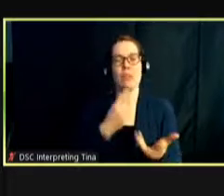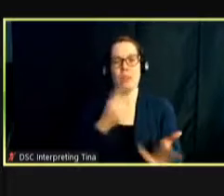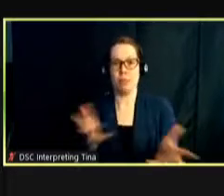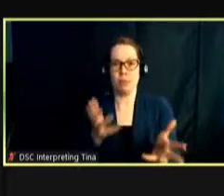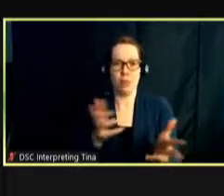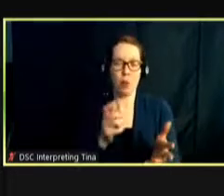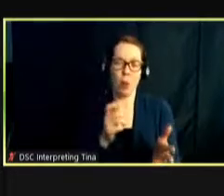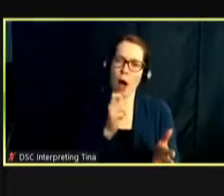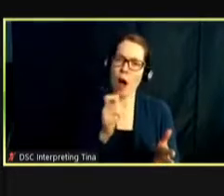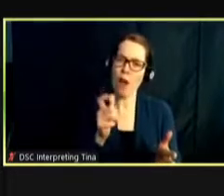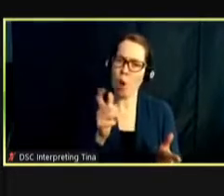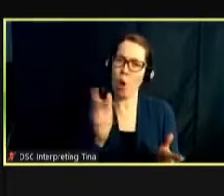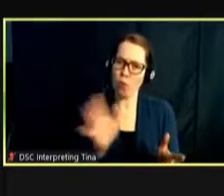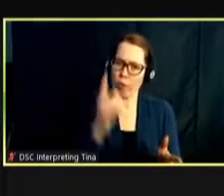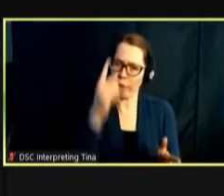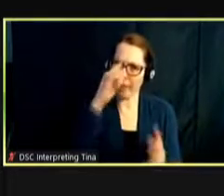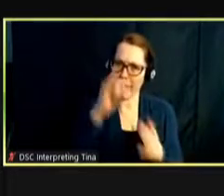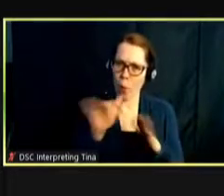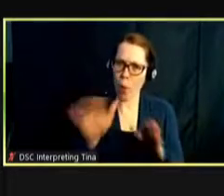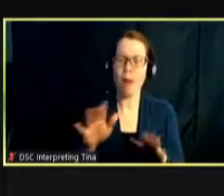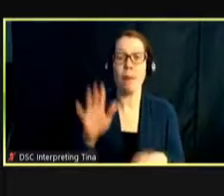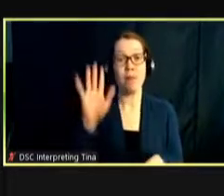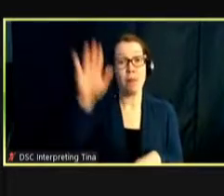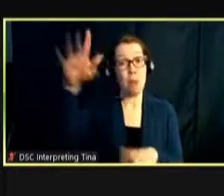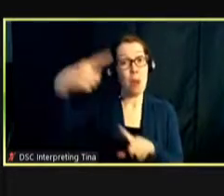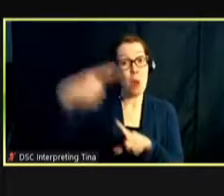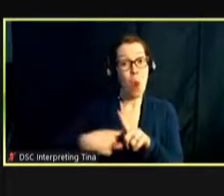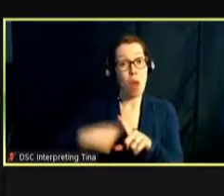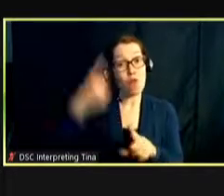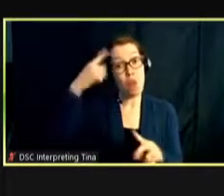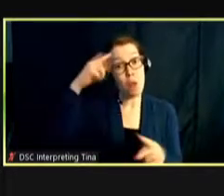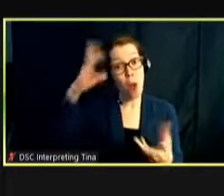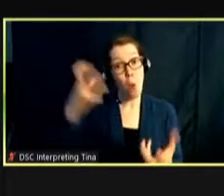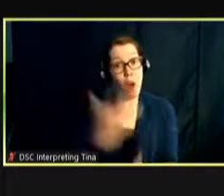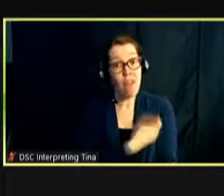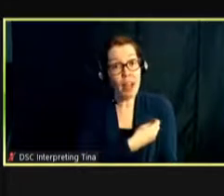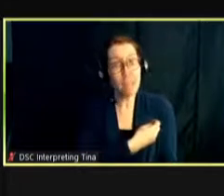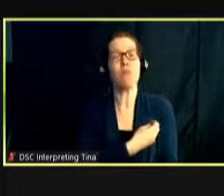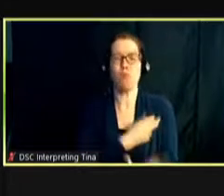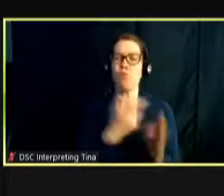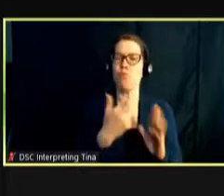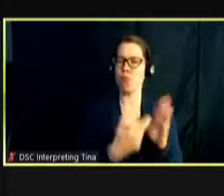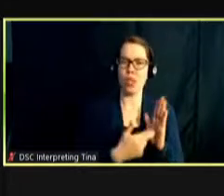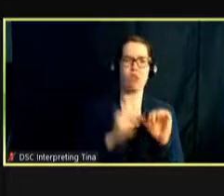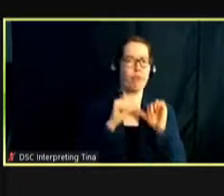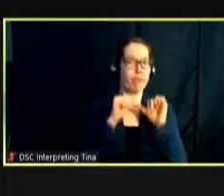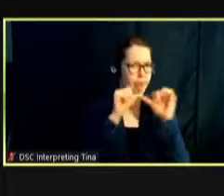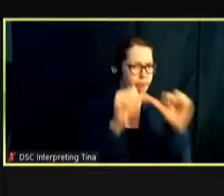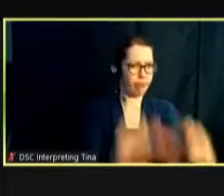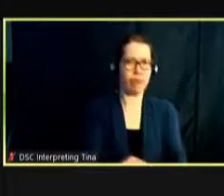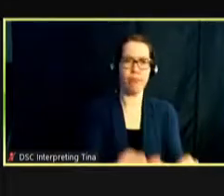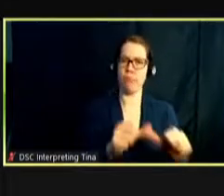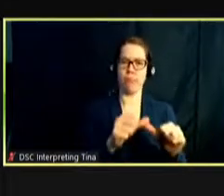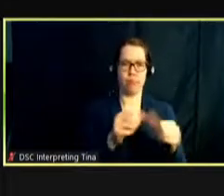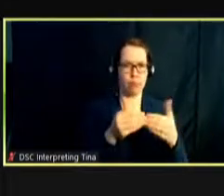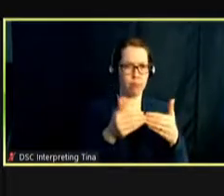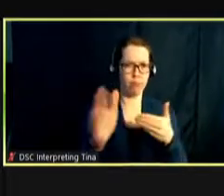to be. But a month from now, you want to get the vaccine. We're going to have that registration up for the foreseeable